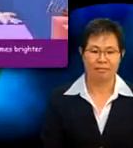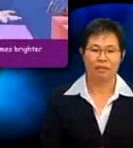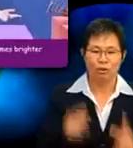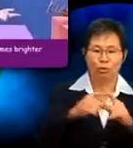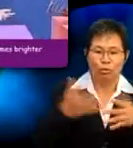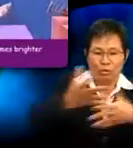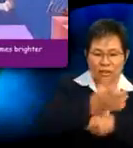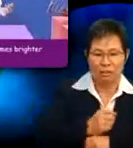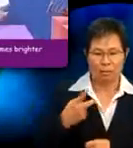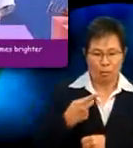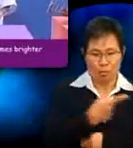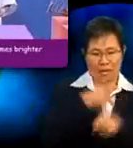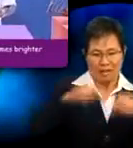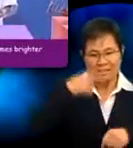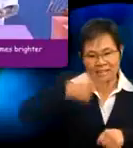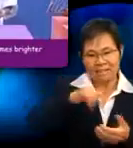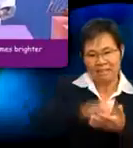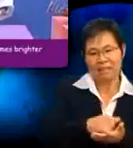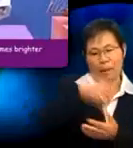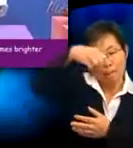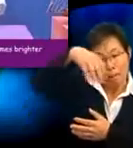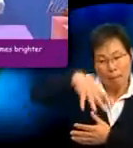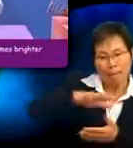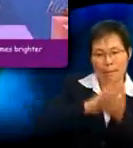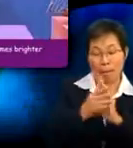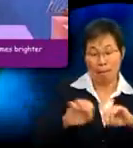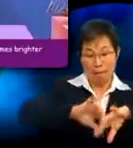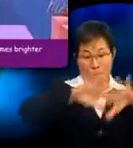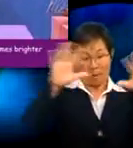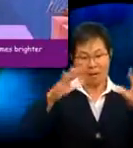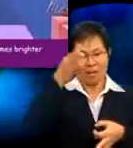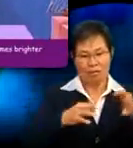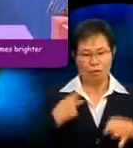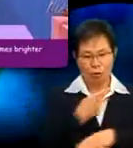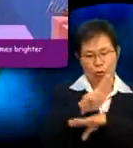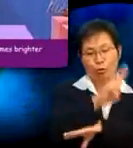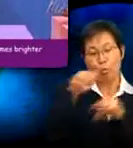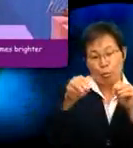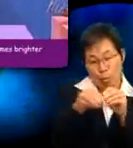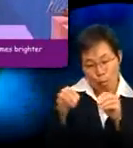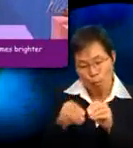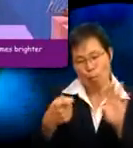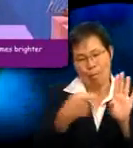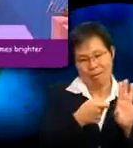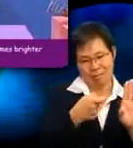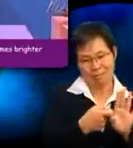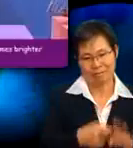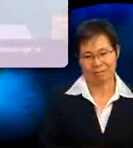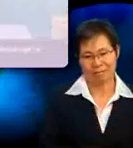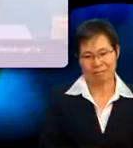To sum up, we can say that a bulb becomes brighter if we use more